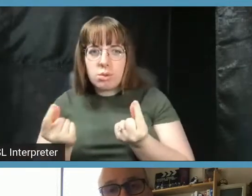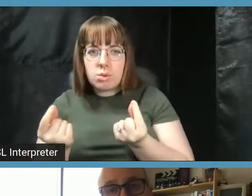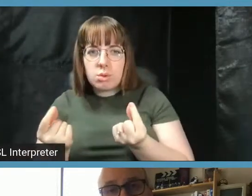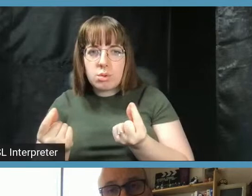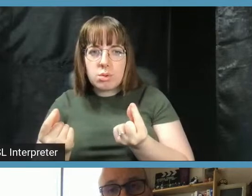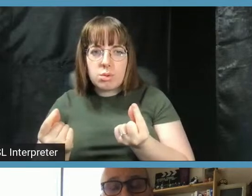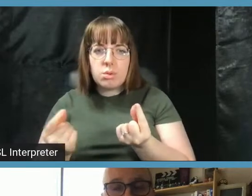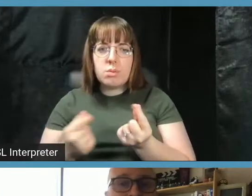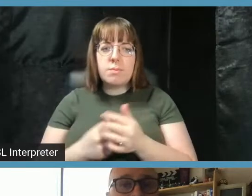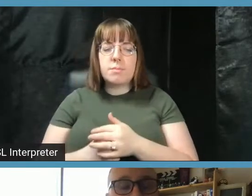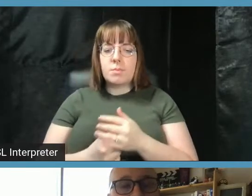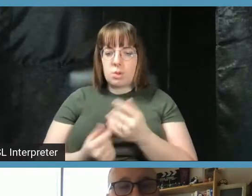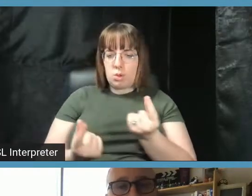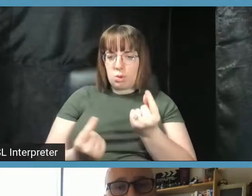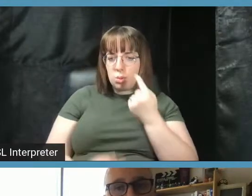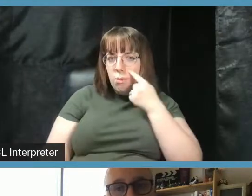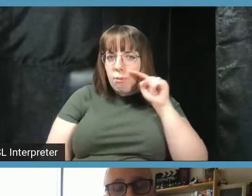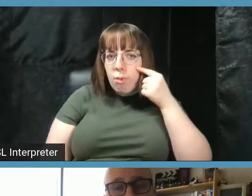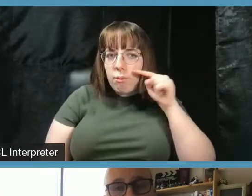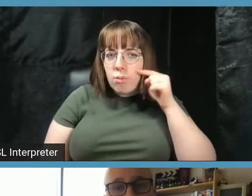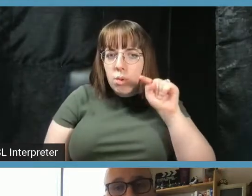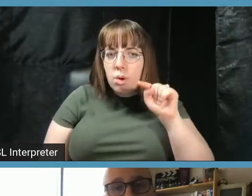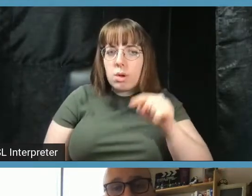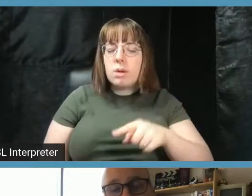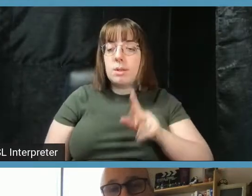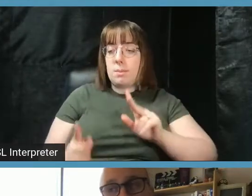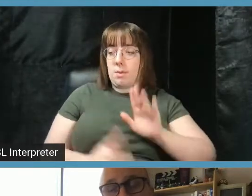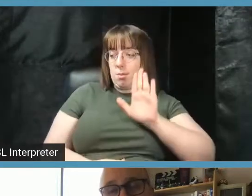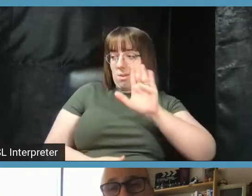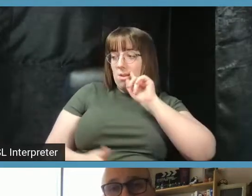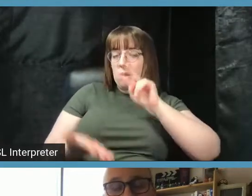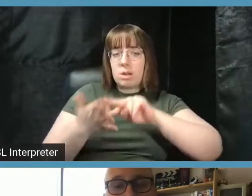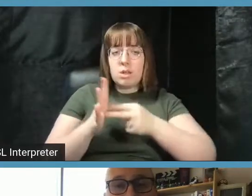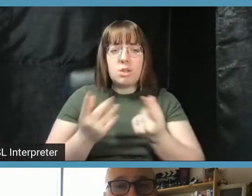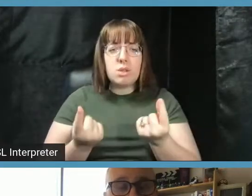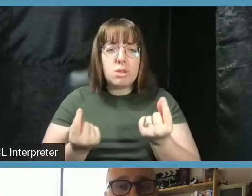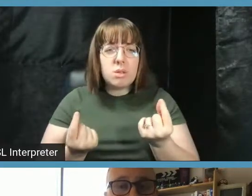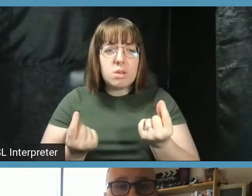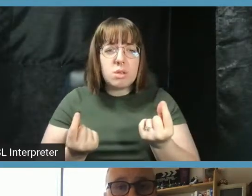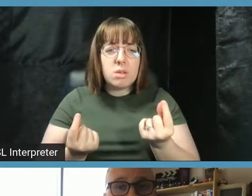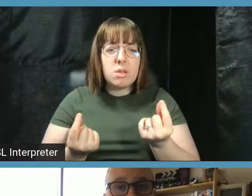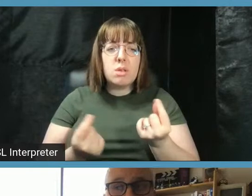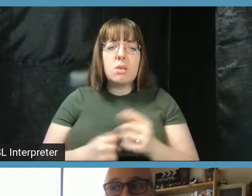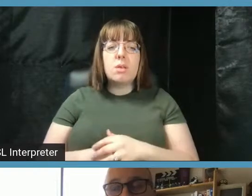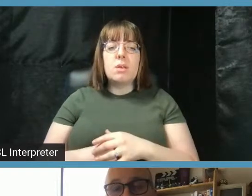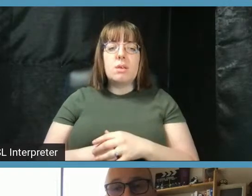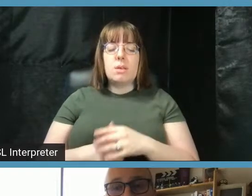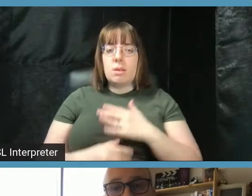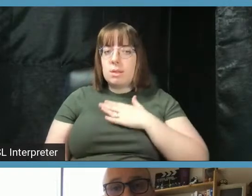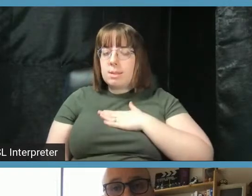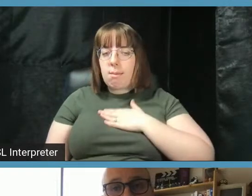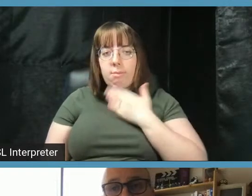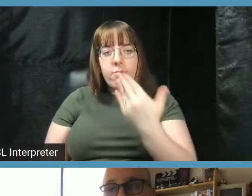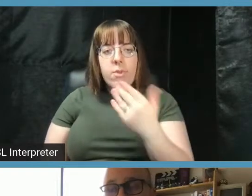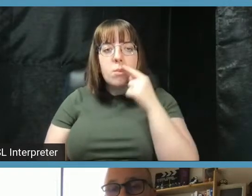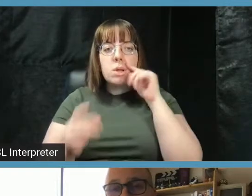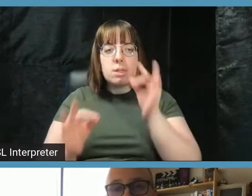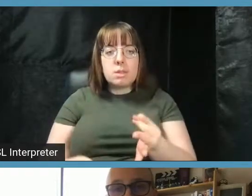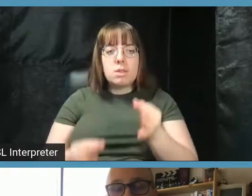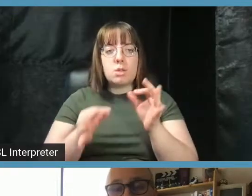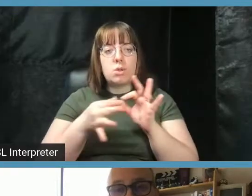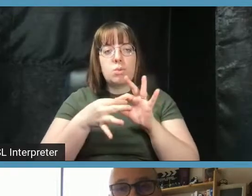doing this for? And then what are those people's intentions? And then making deliberate decisions around something. Are we going to